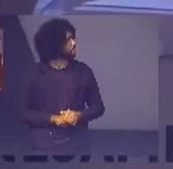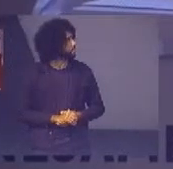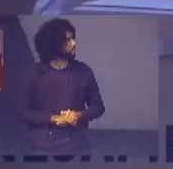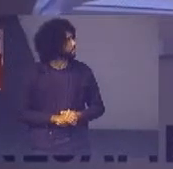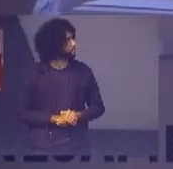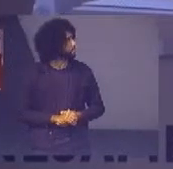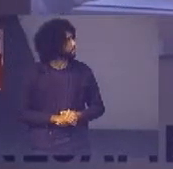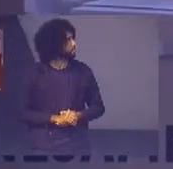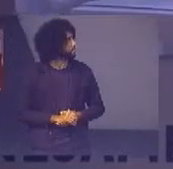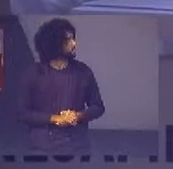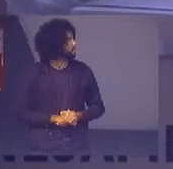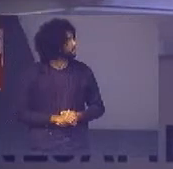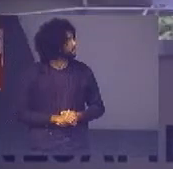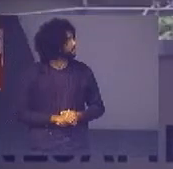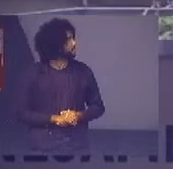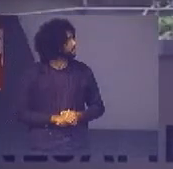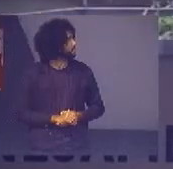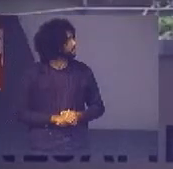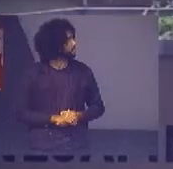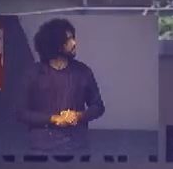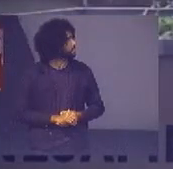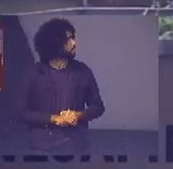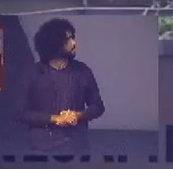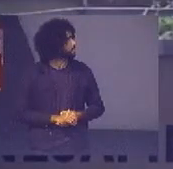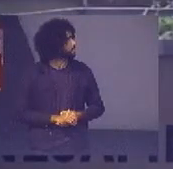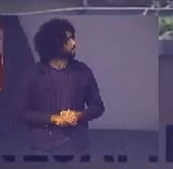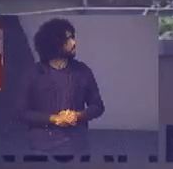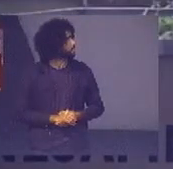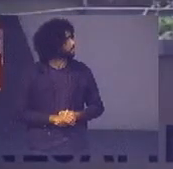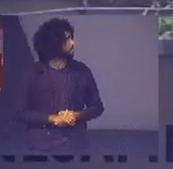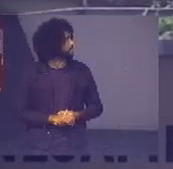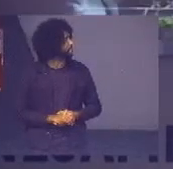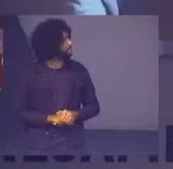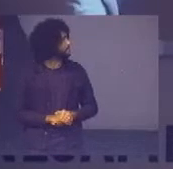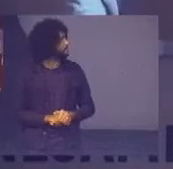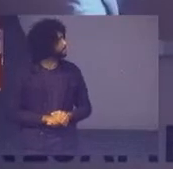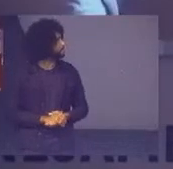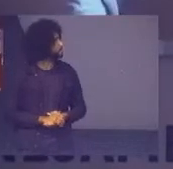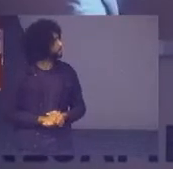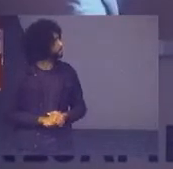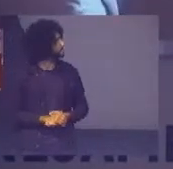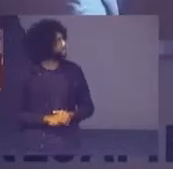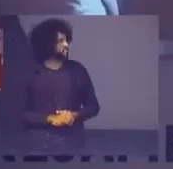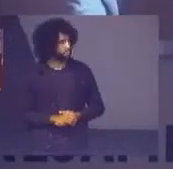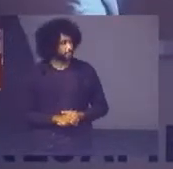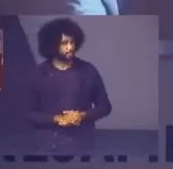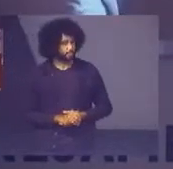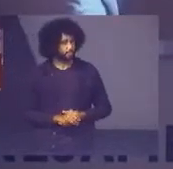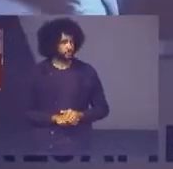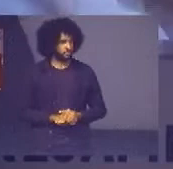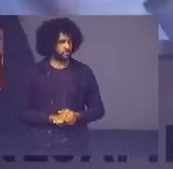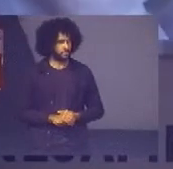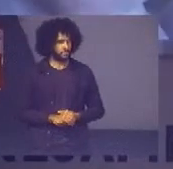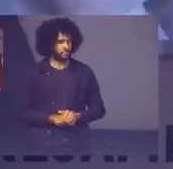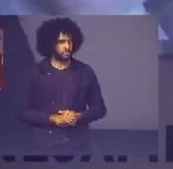We're meant to be In the great outdoors